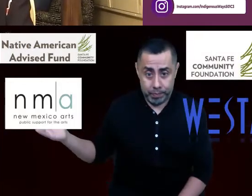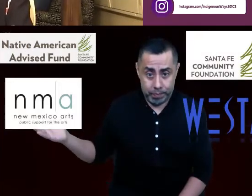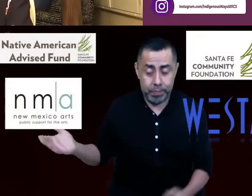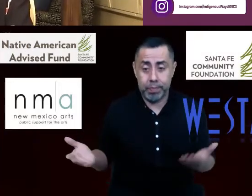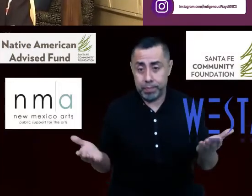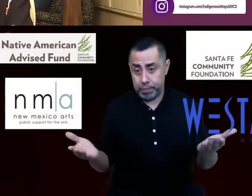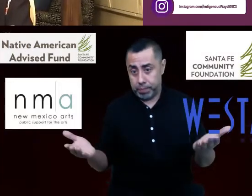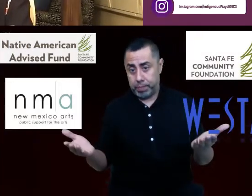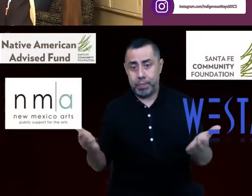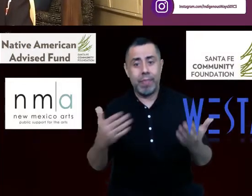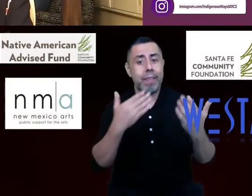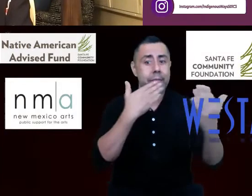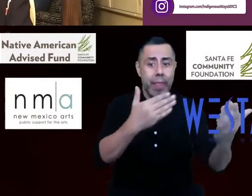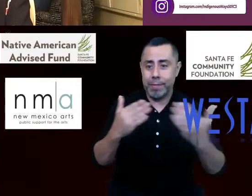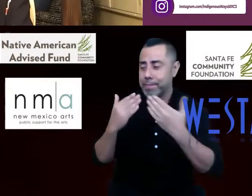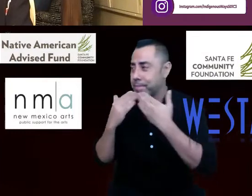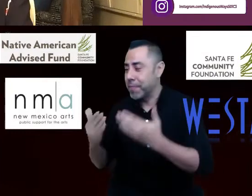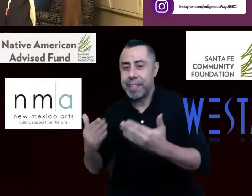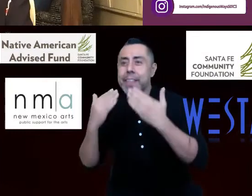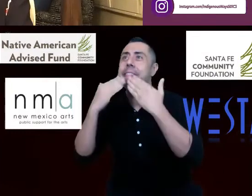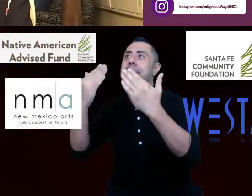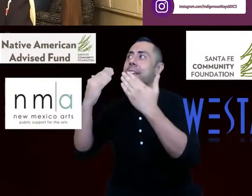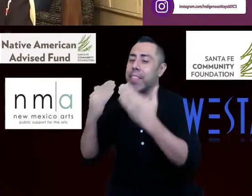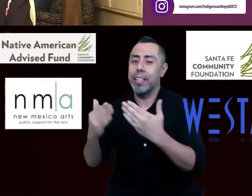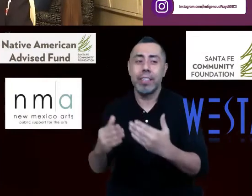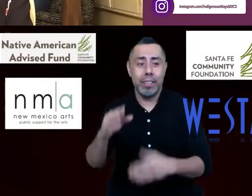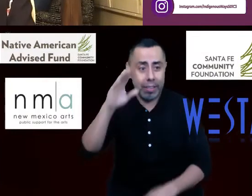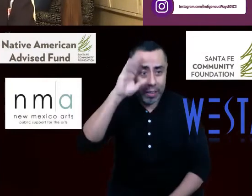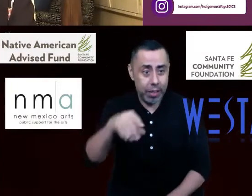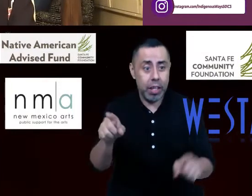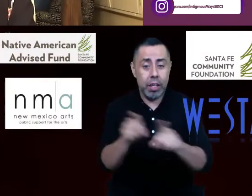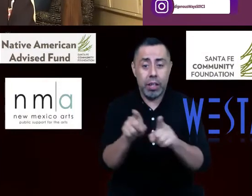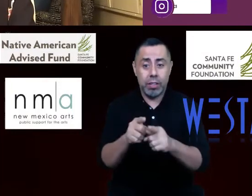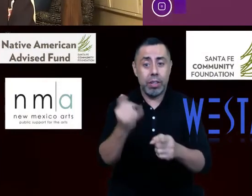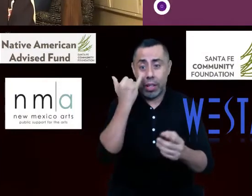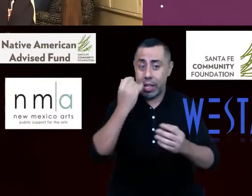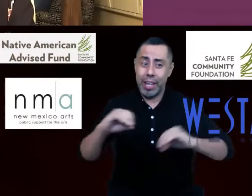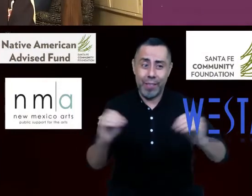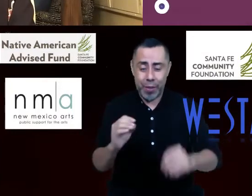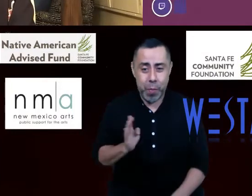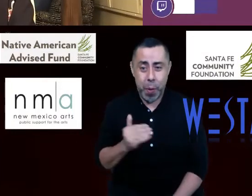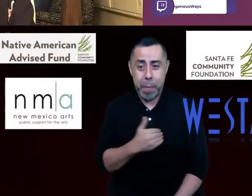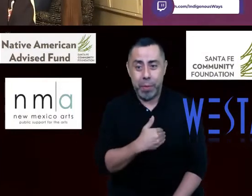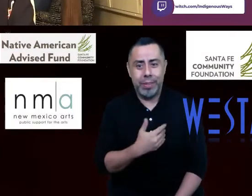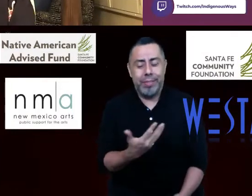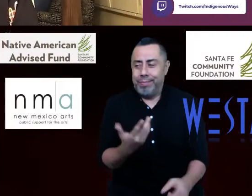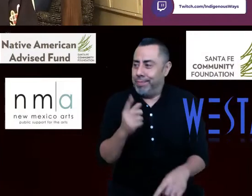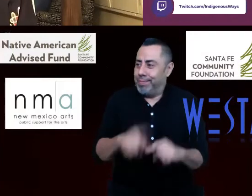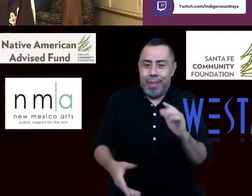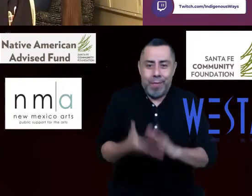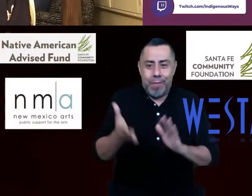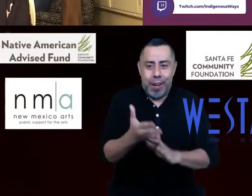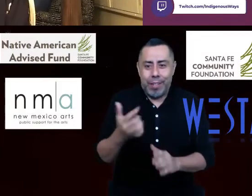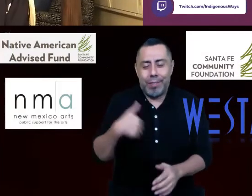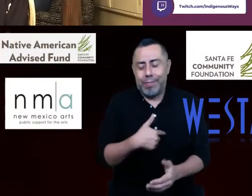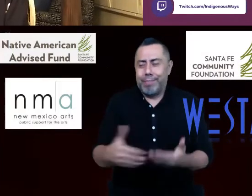would not be doing this without our board members. We have an amazing group of board members with us here this evening. Thank you all